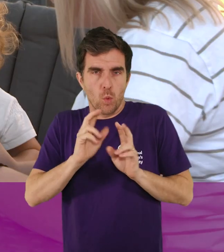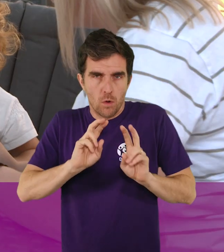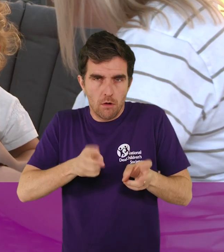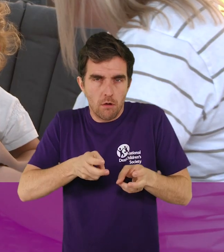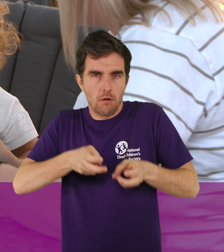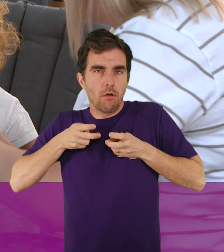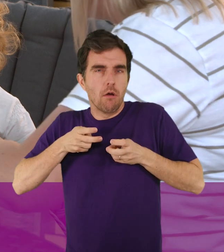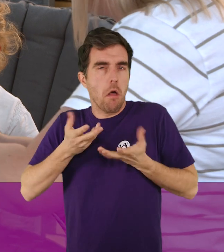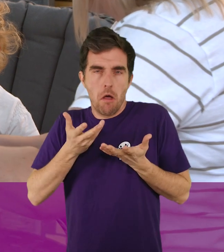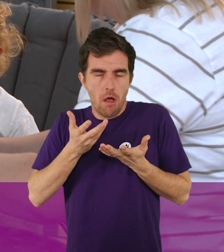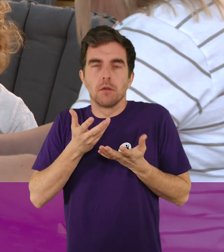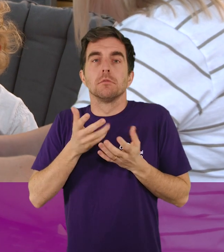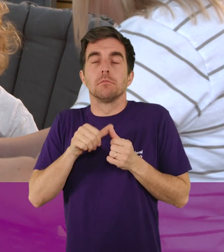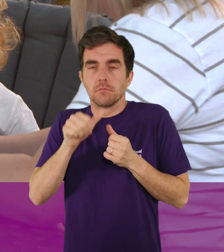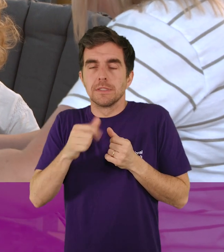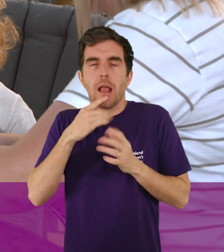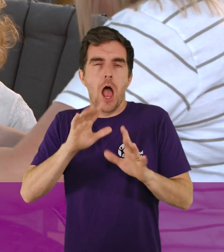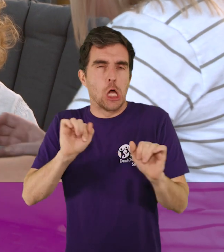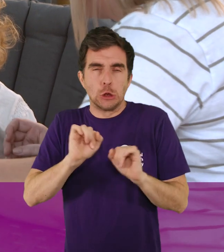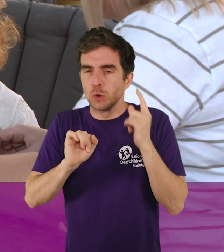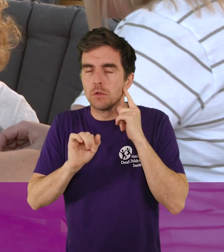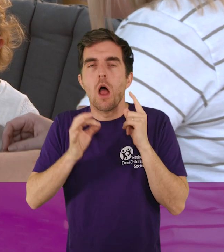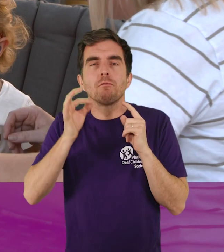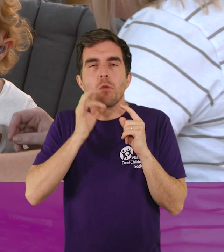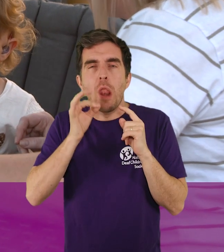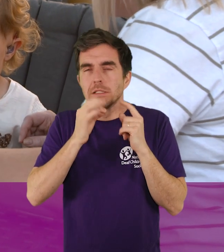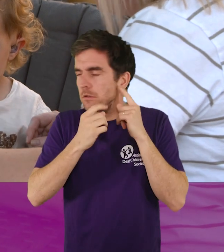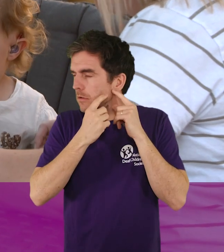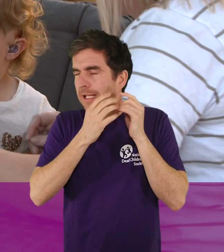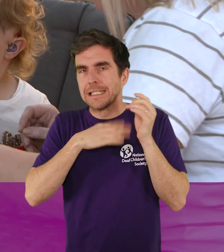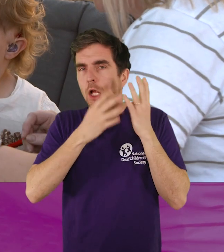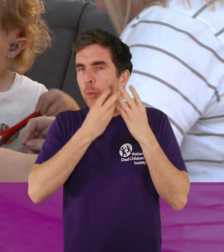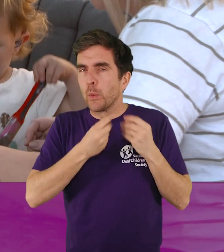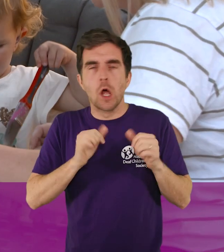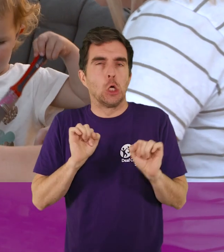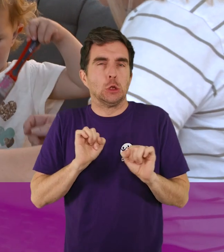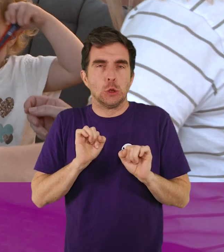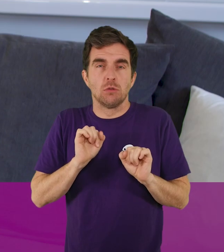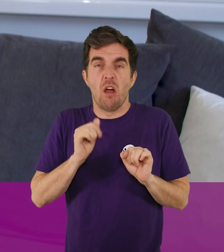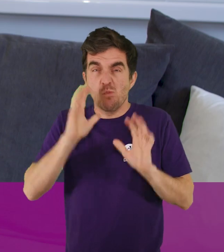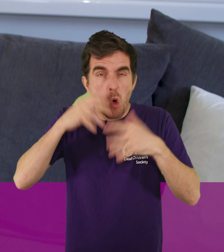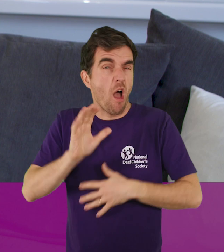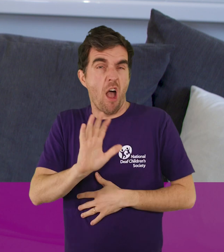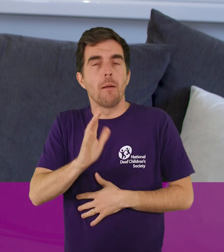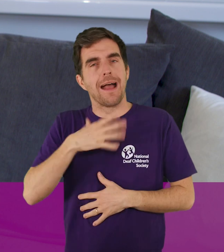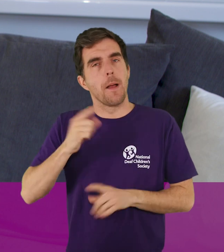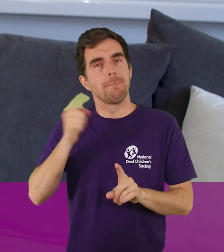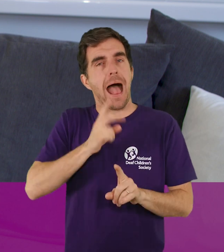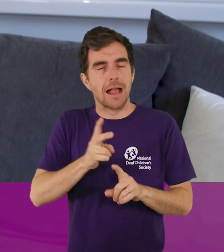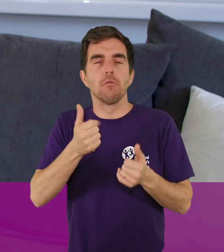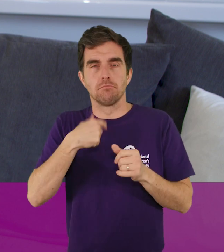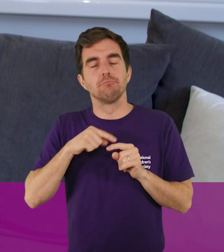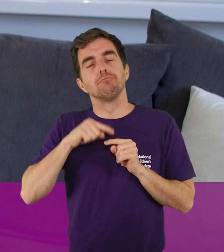ear. She'd been born via forceps, so they sort of said like all of her fluid hadn't been released yet. So nothing to worry about, but we needed